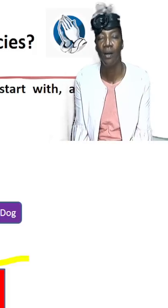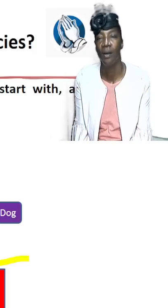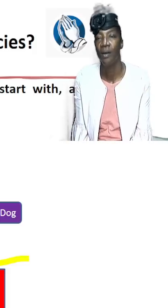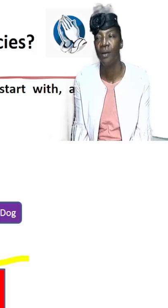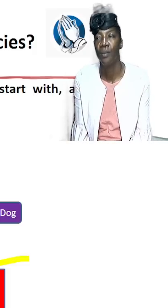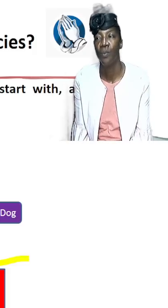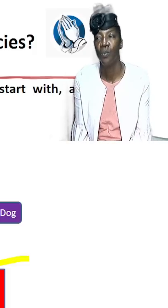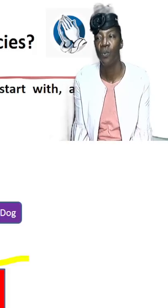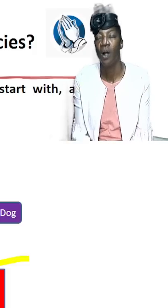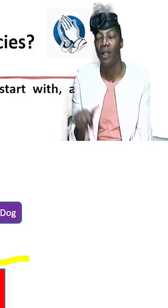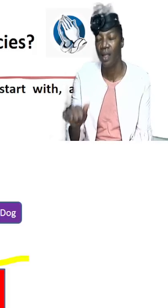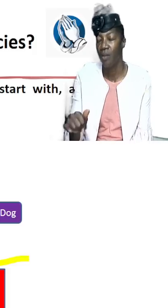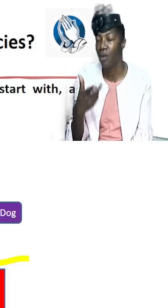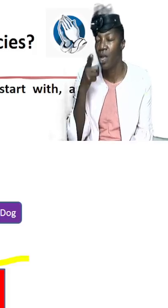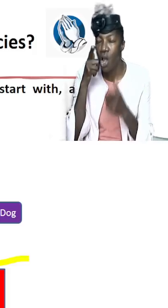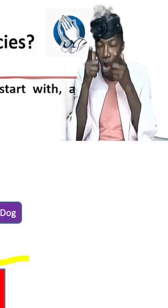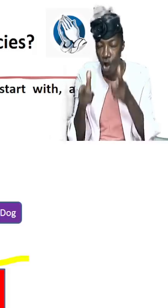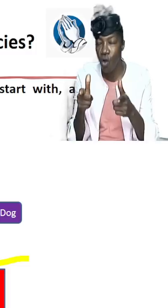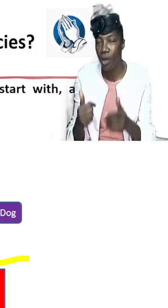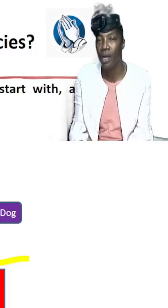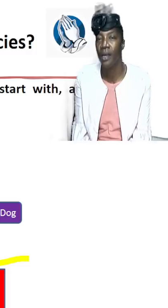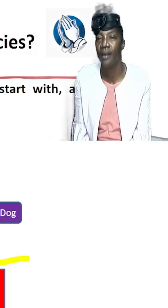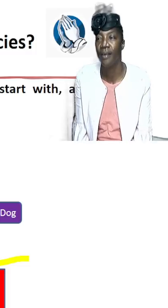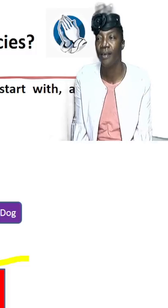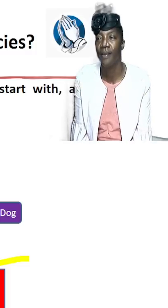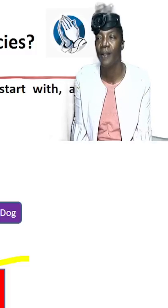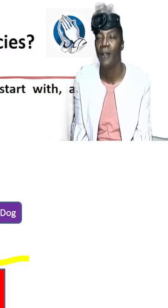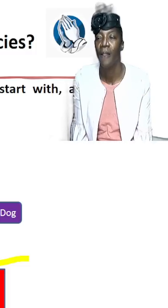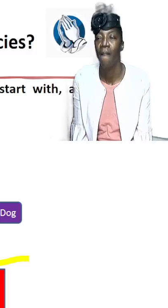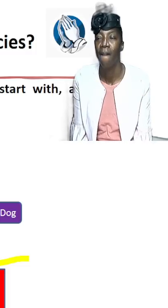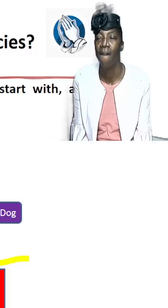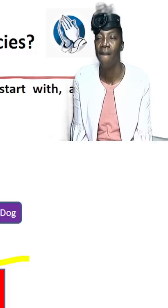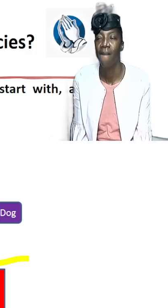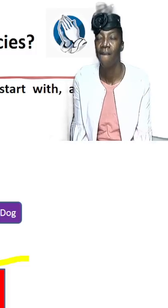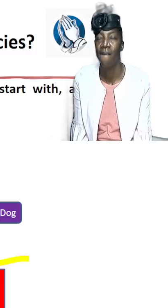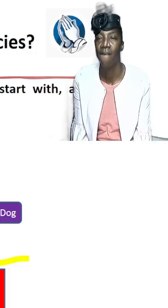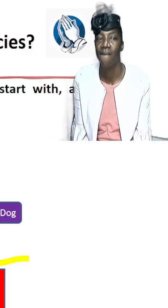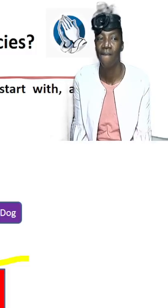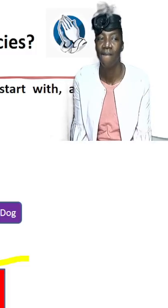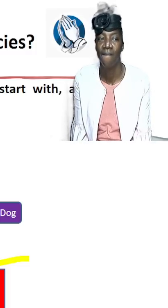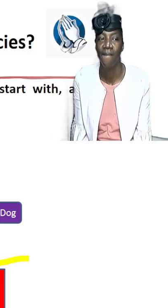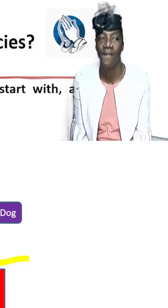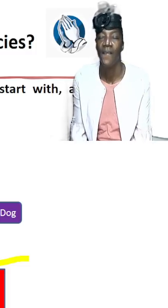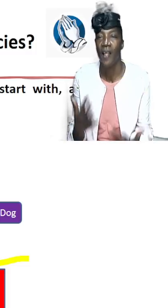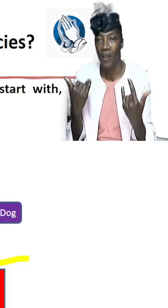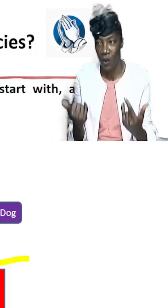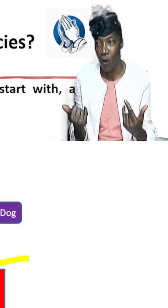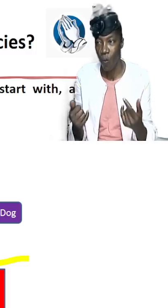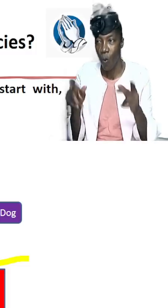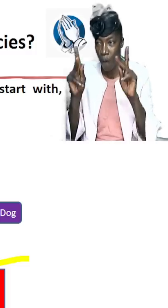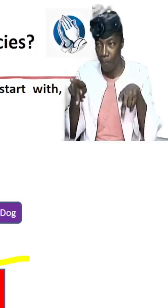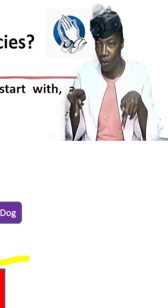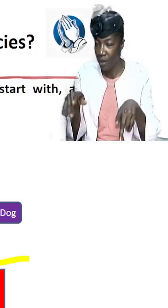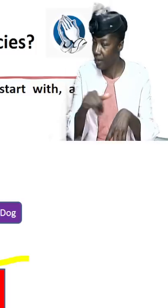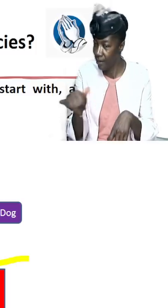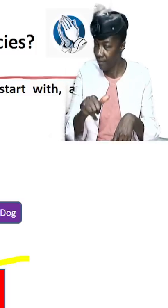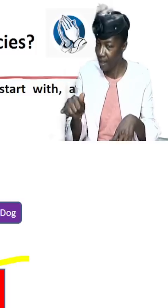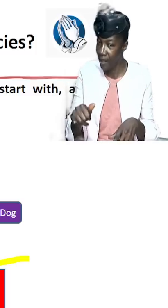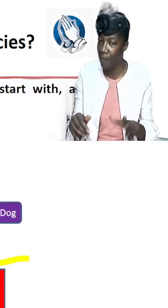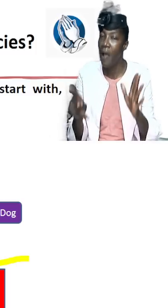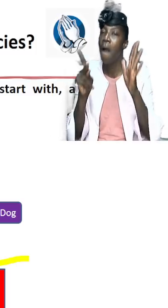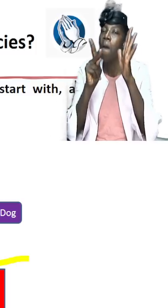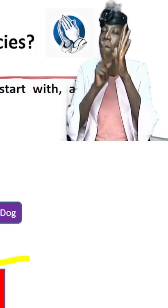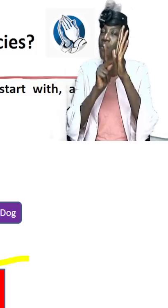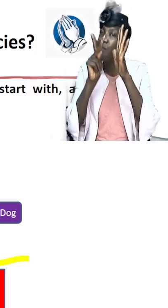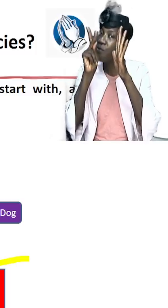arena that we have been looking at. And brothers and sisters, we now apply the principles to humans.